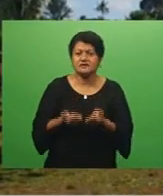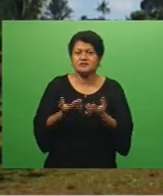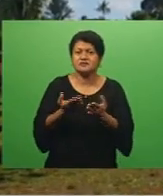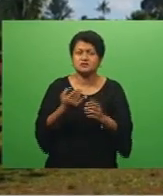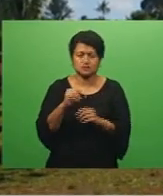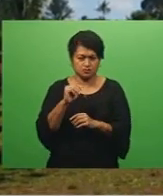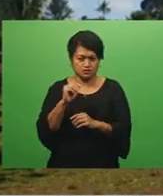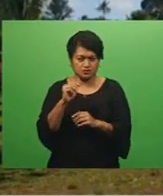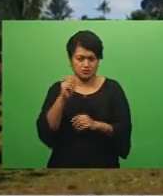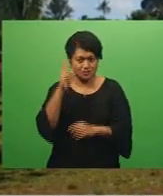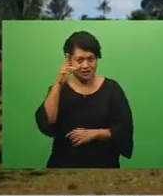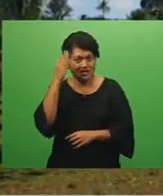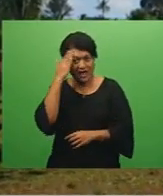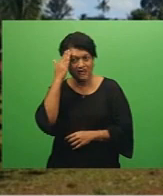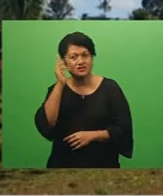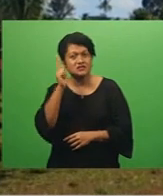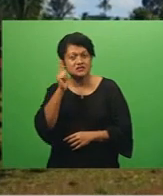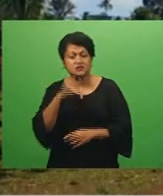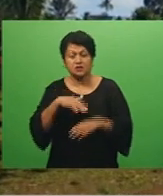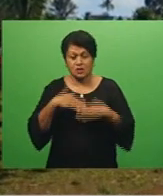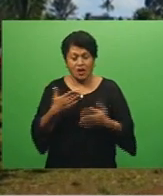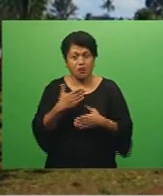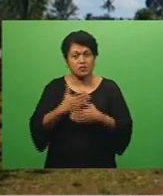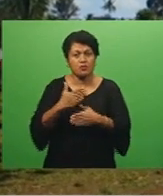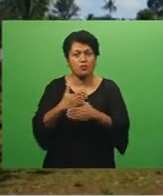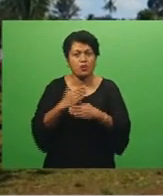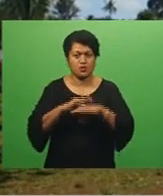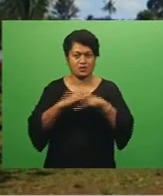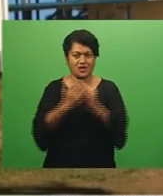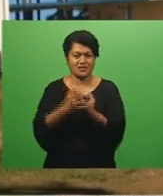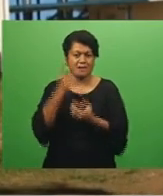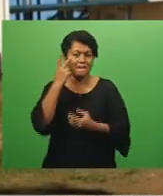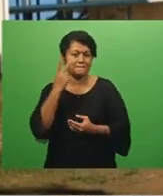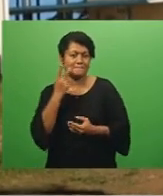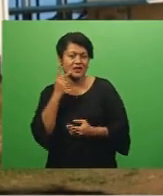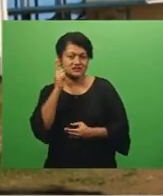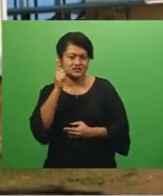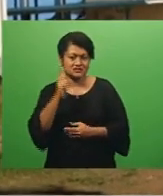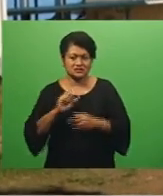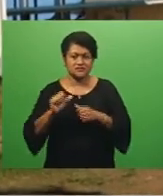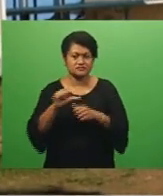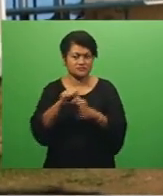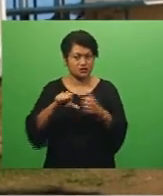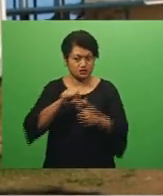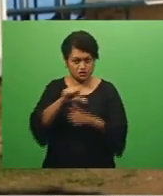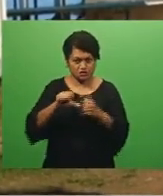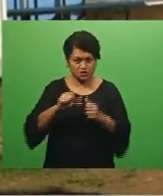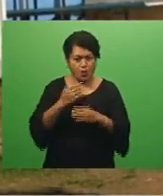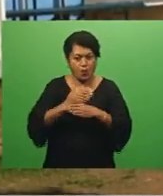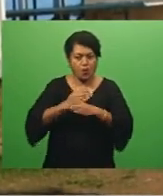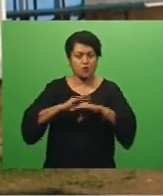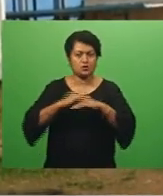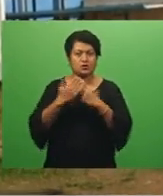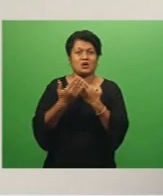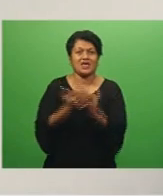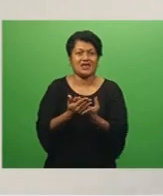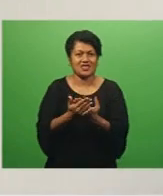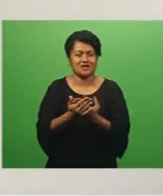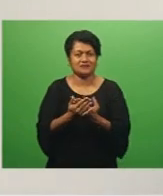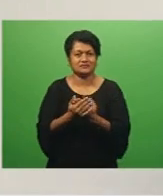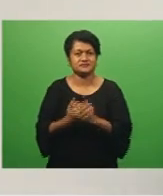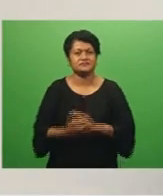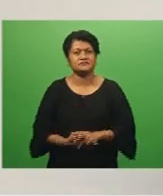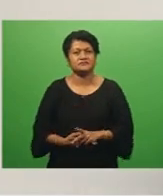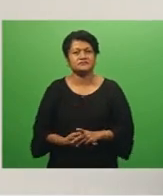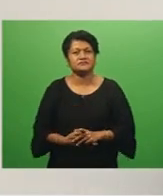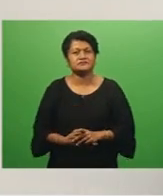in working with the Parent-Teacher Association to find a solution to bullying. It will increase a lot over the years.